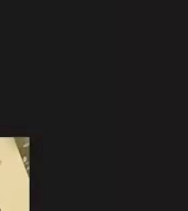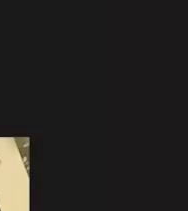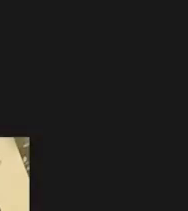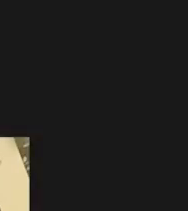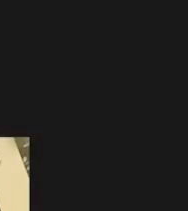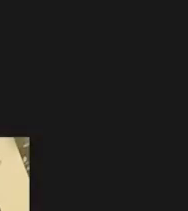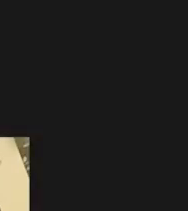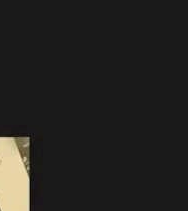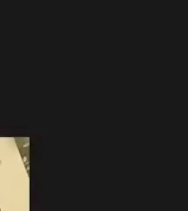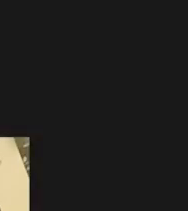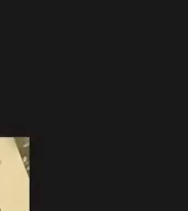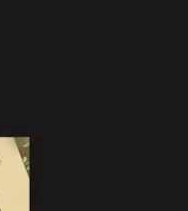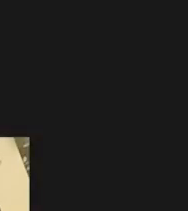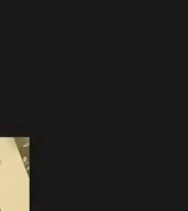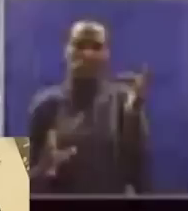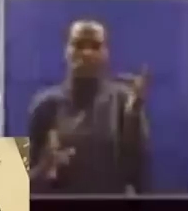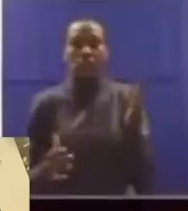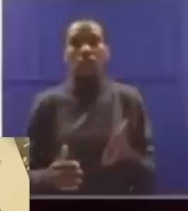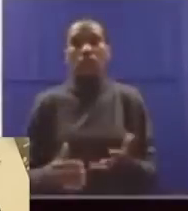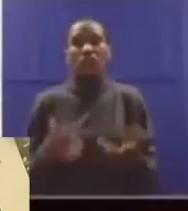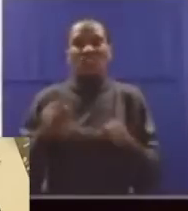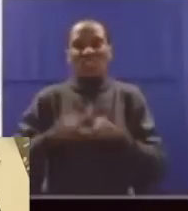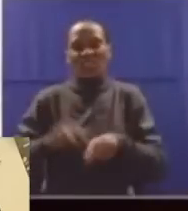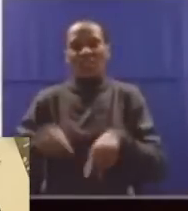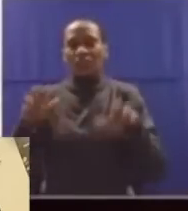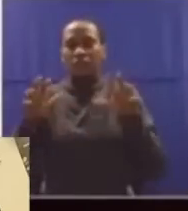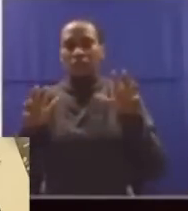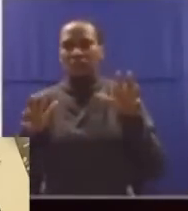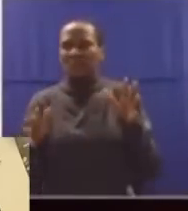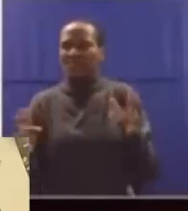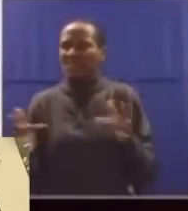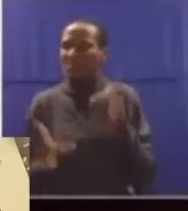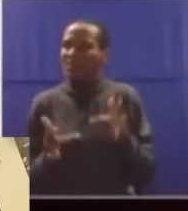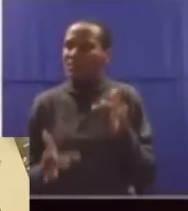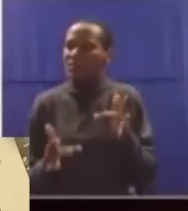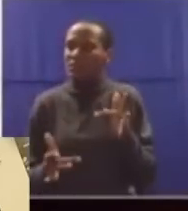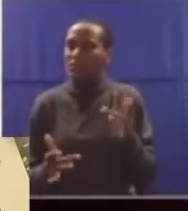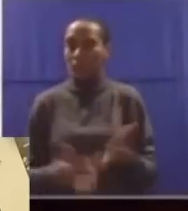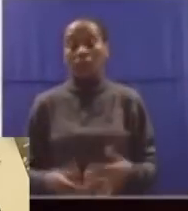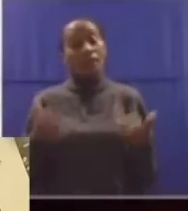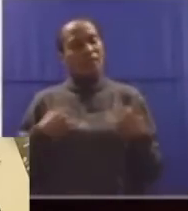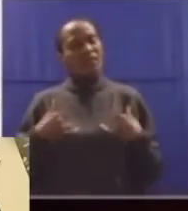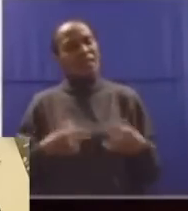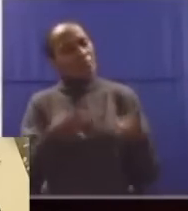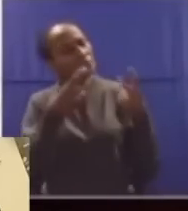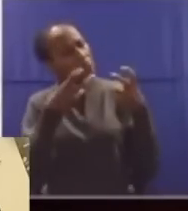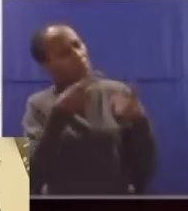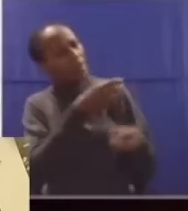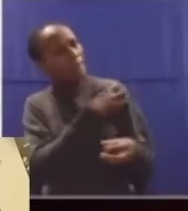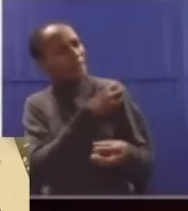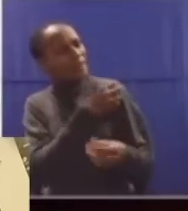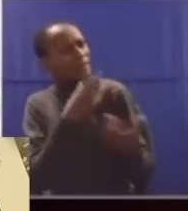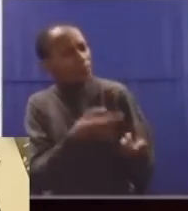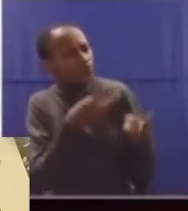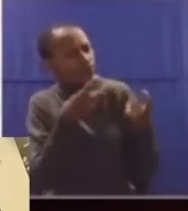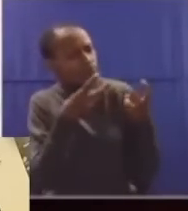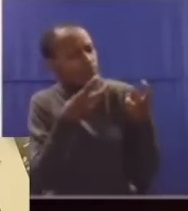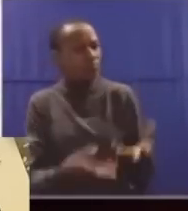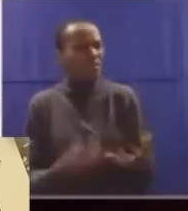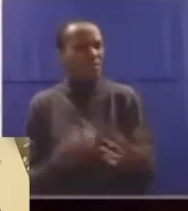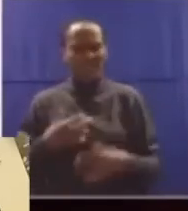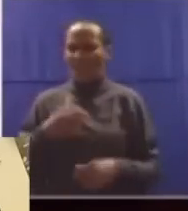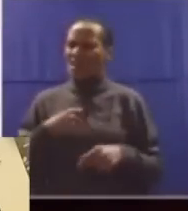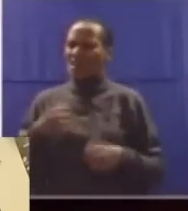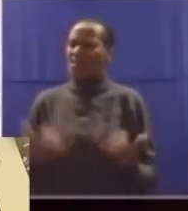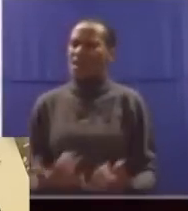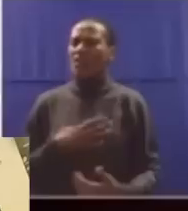birth, geography, race, or gender. But listening to Minister Mucheka this week has left me feeling